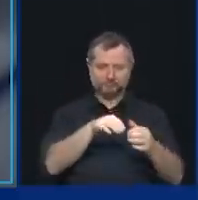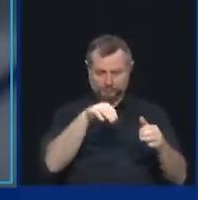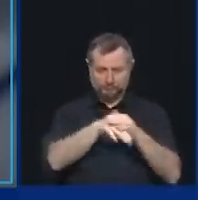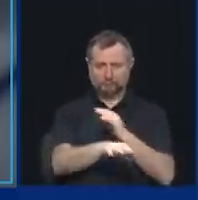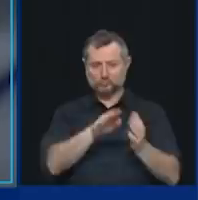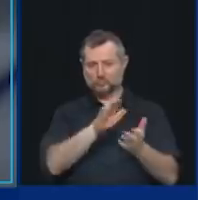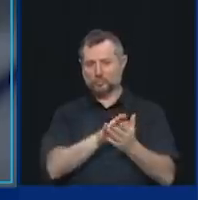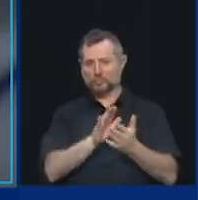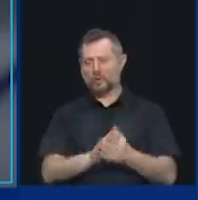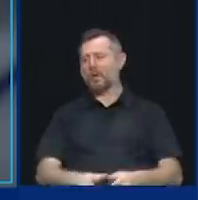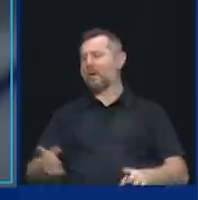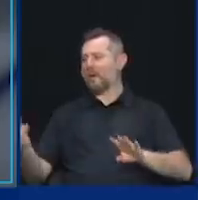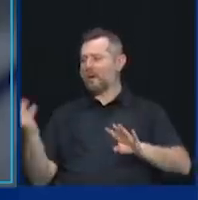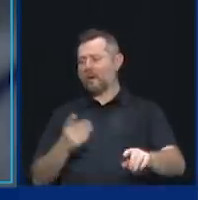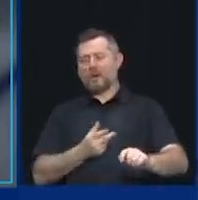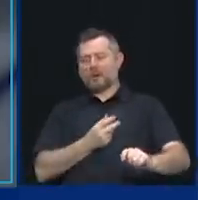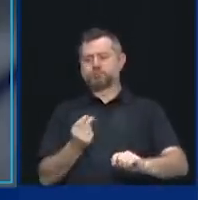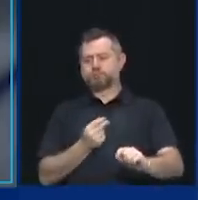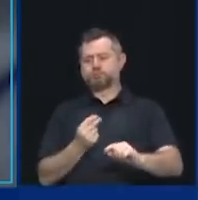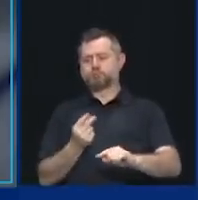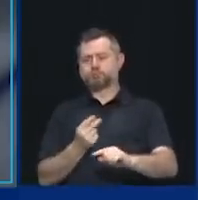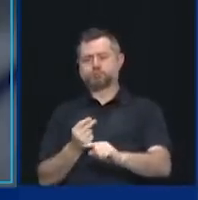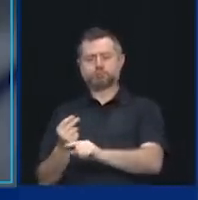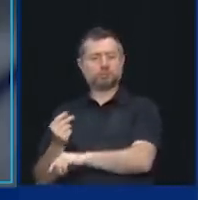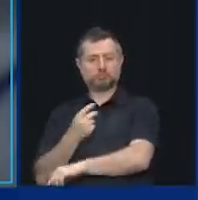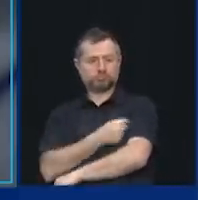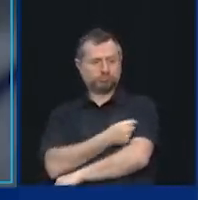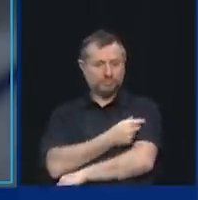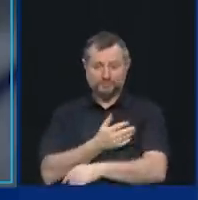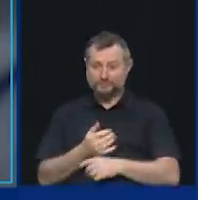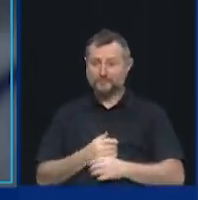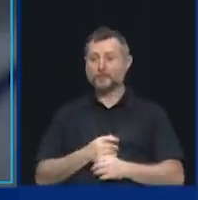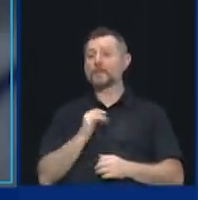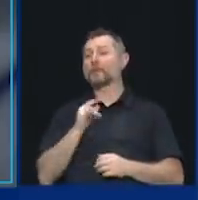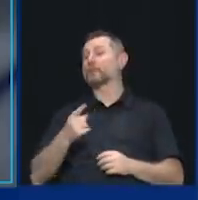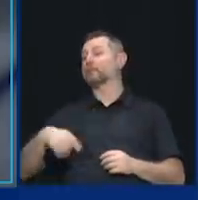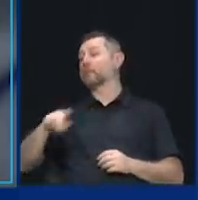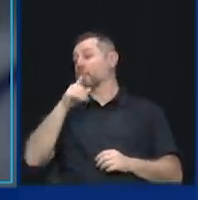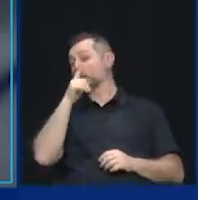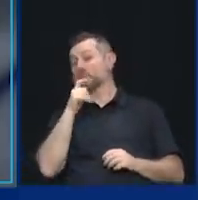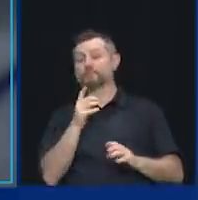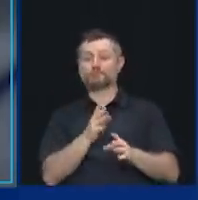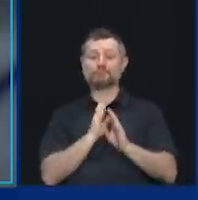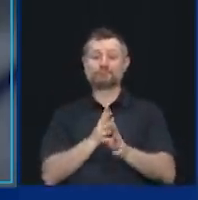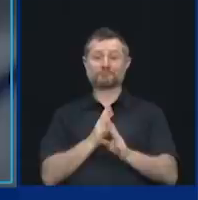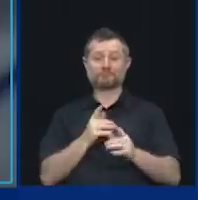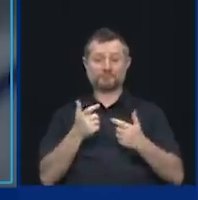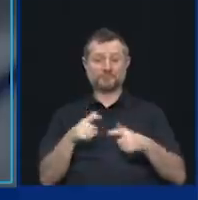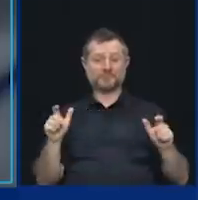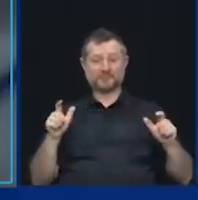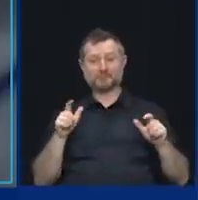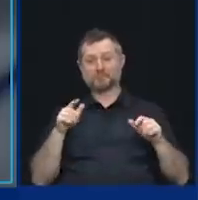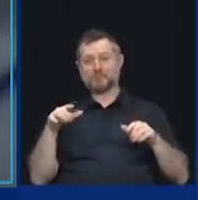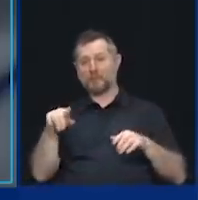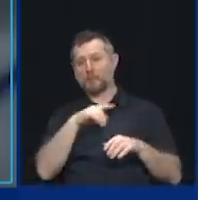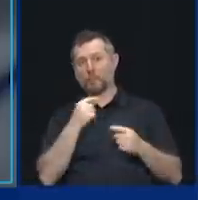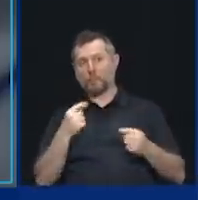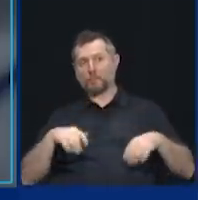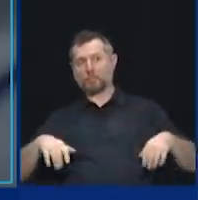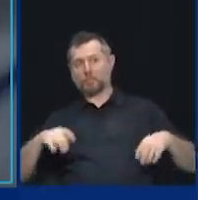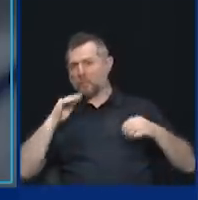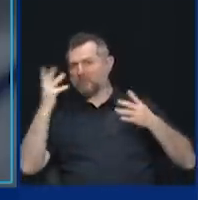closing vaccination sites. Redeploy them to the school. Get them